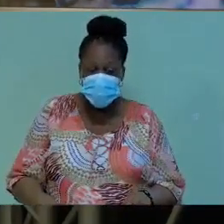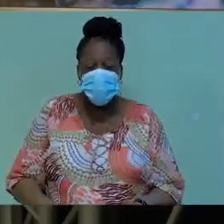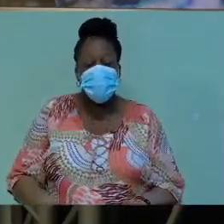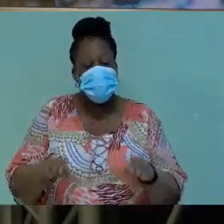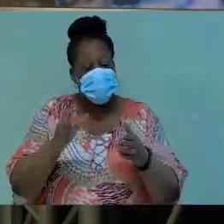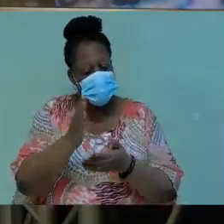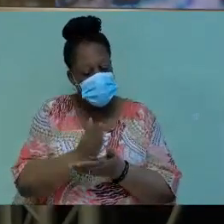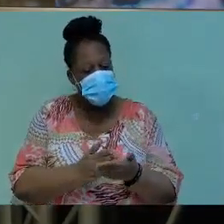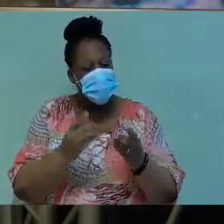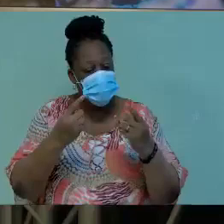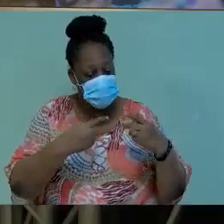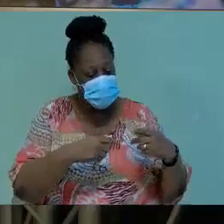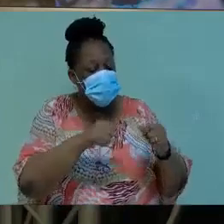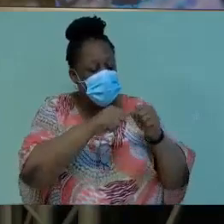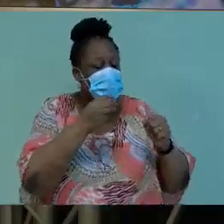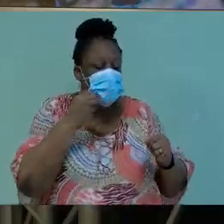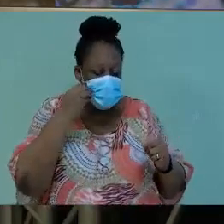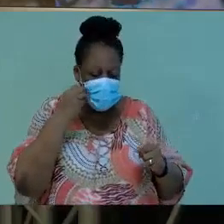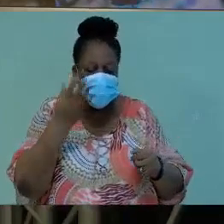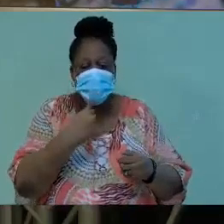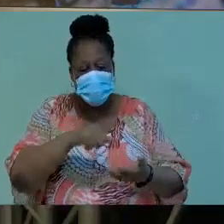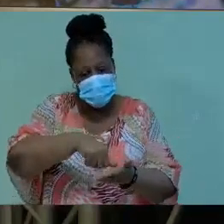great achievement.